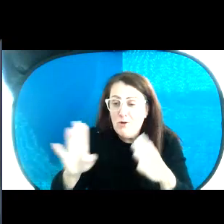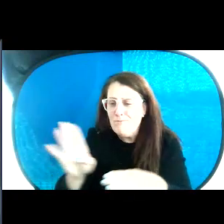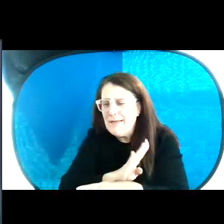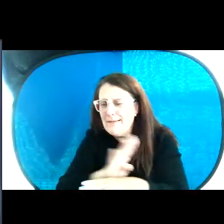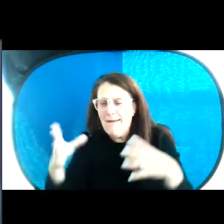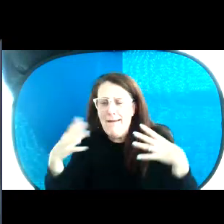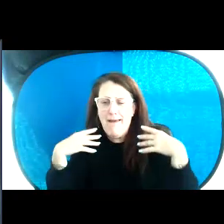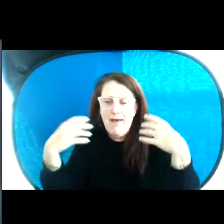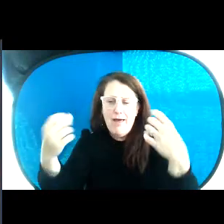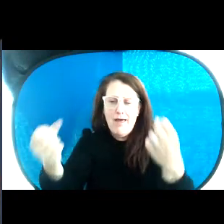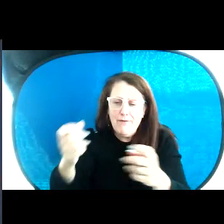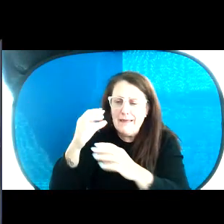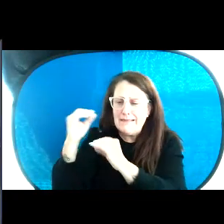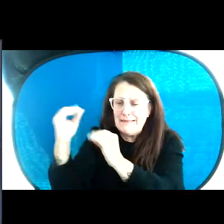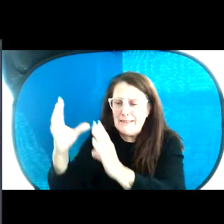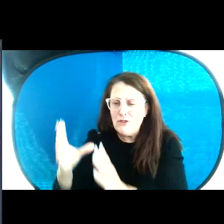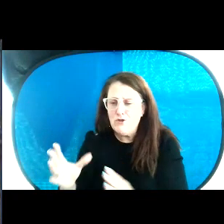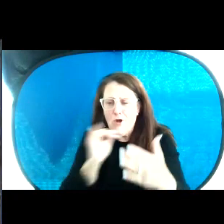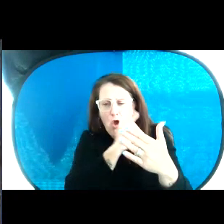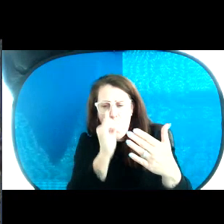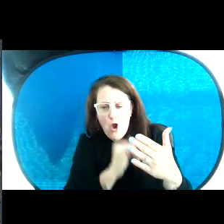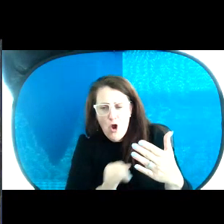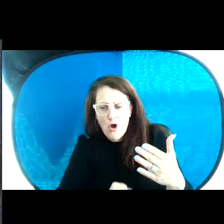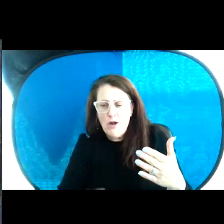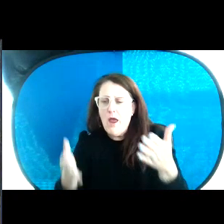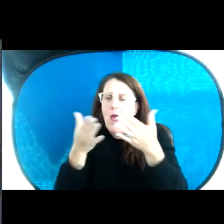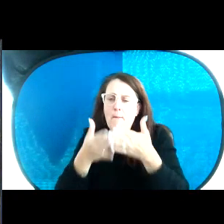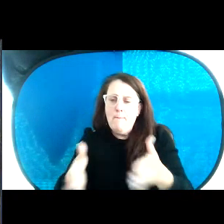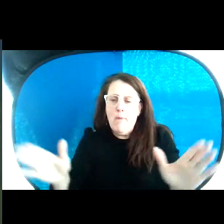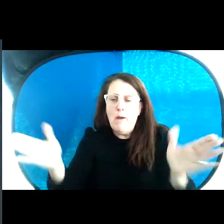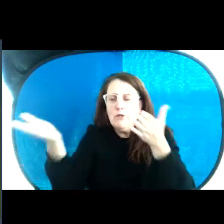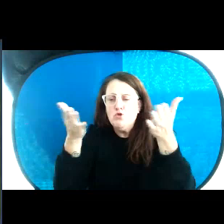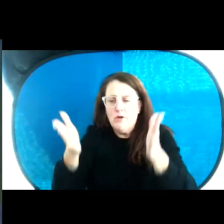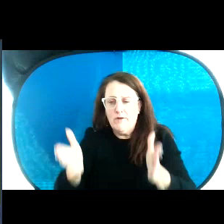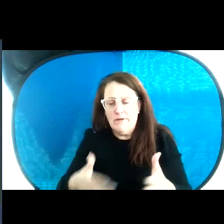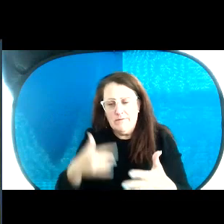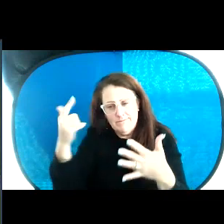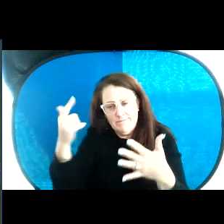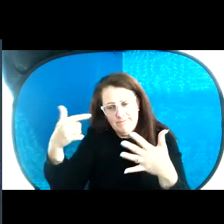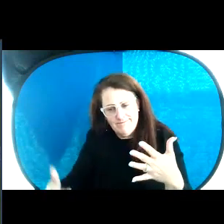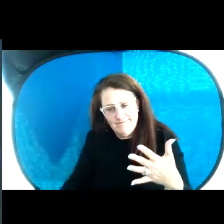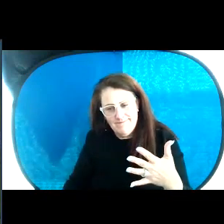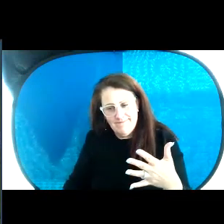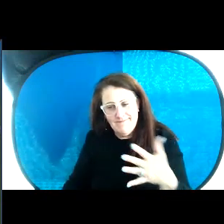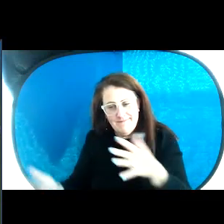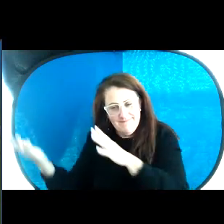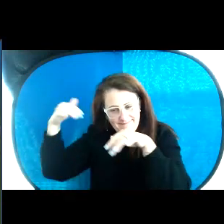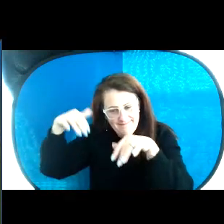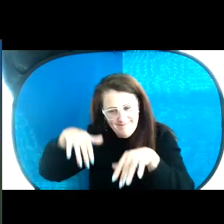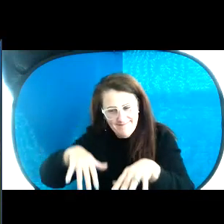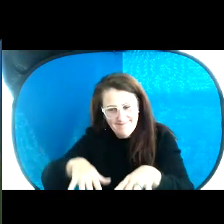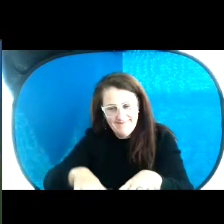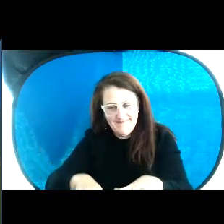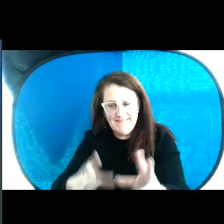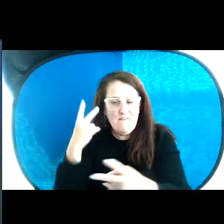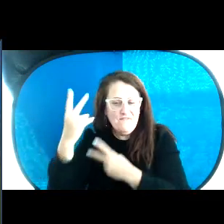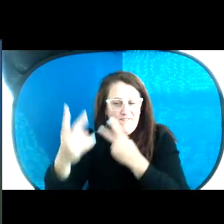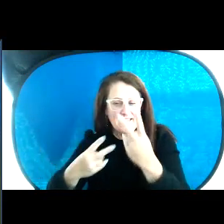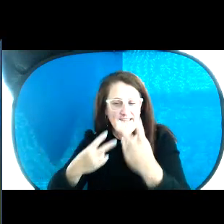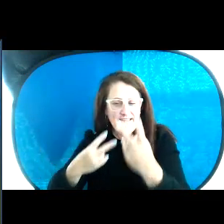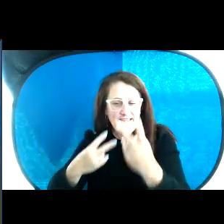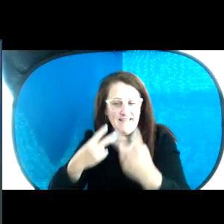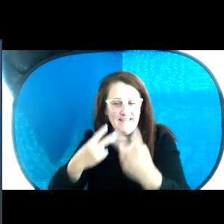workers, teachers, artists, and dedicated public servants. This is a gateway from where visitors launch their adventure to one of the most